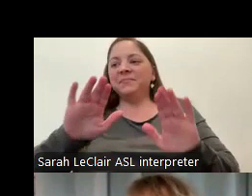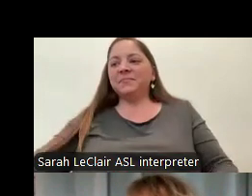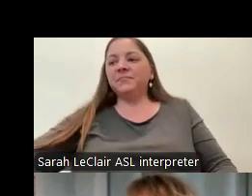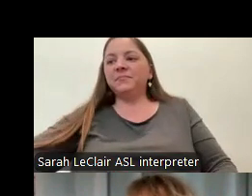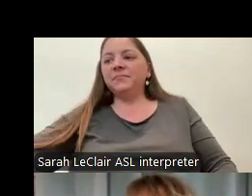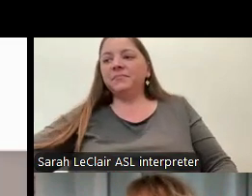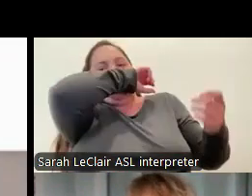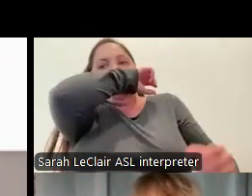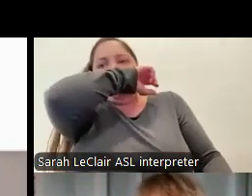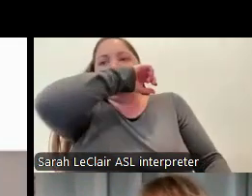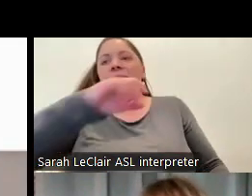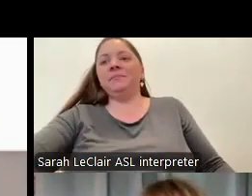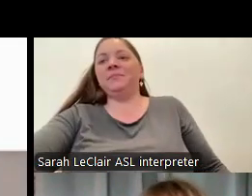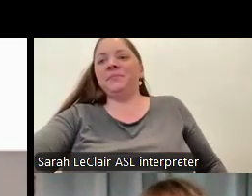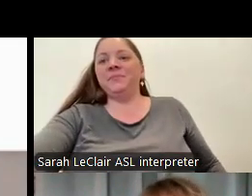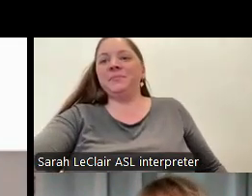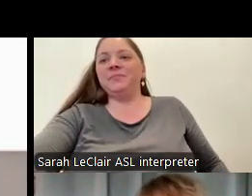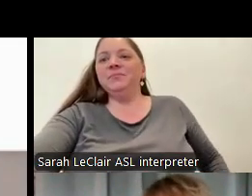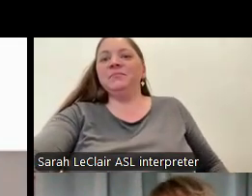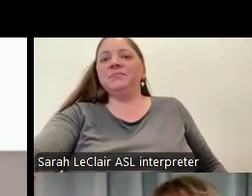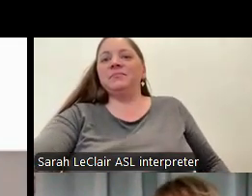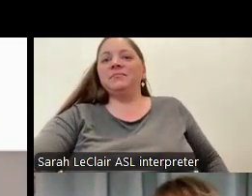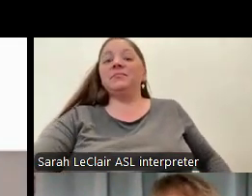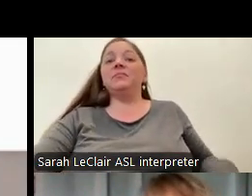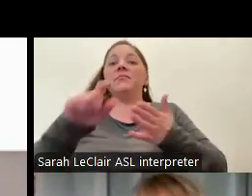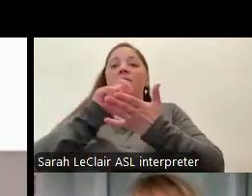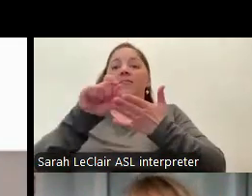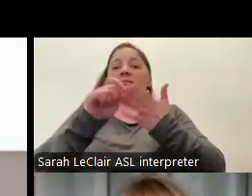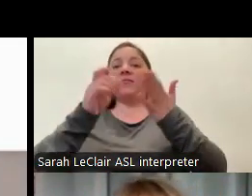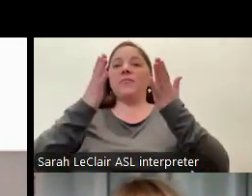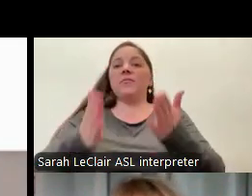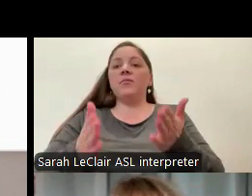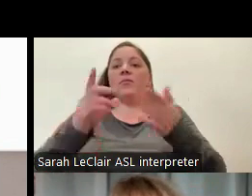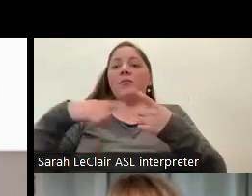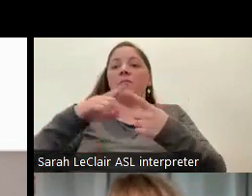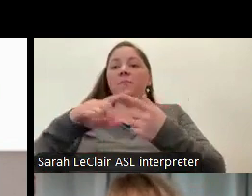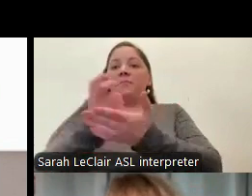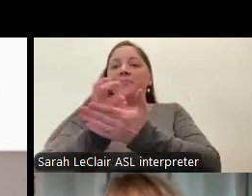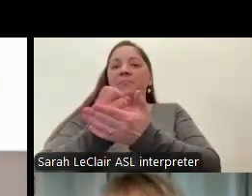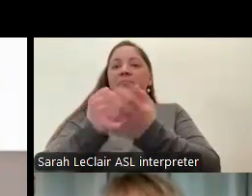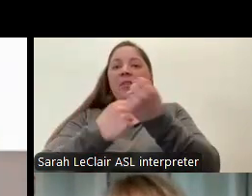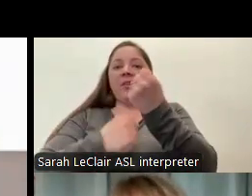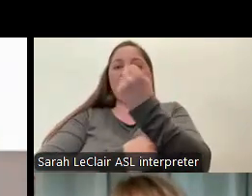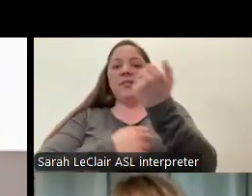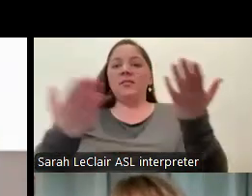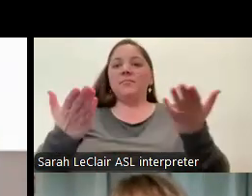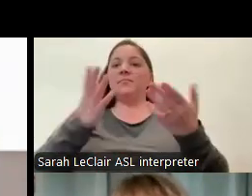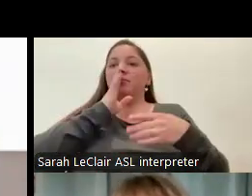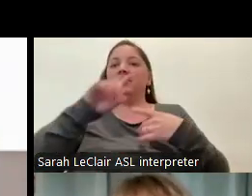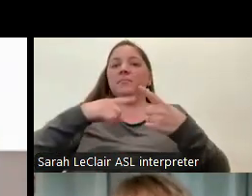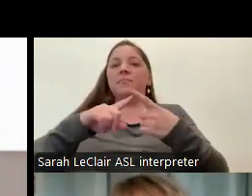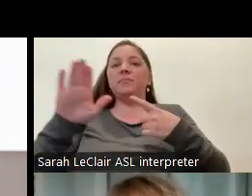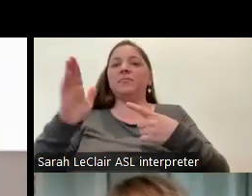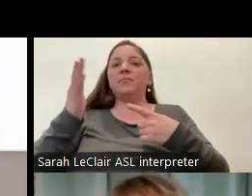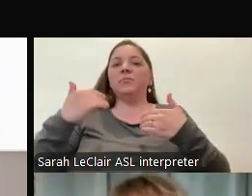All right. The author and president founder of the Defeating Epilepsy Foundation is here to talk about their